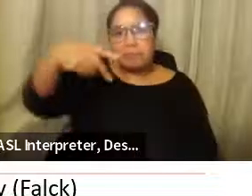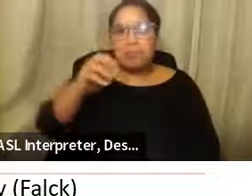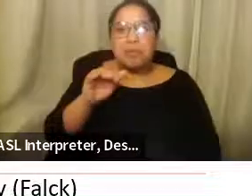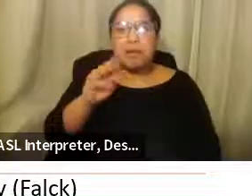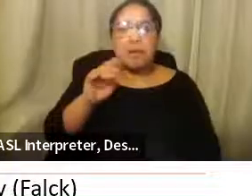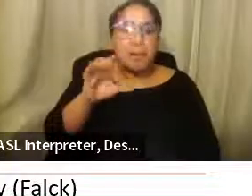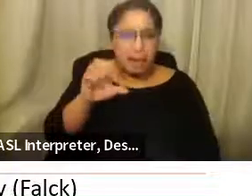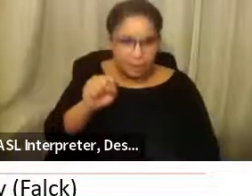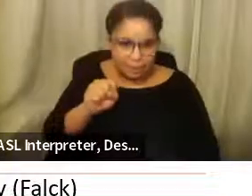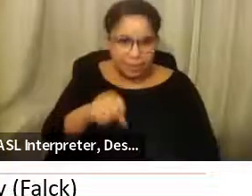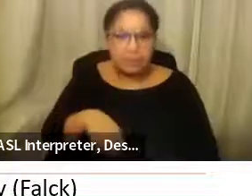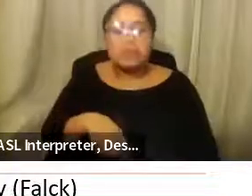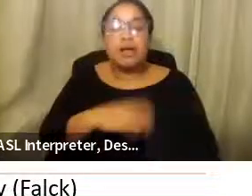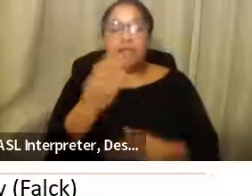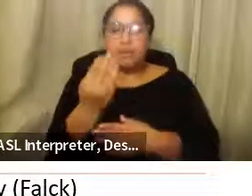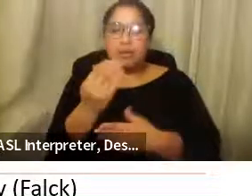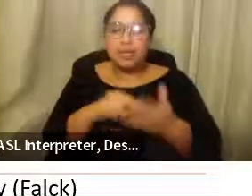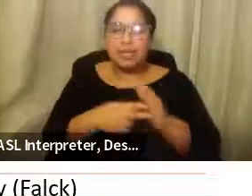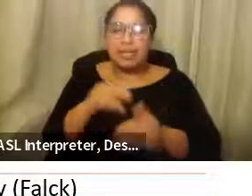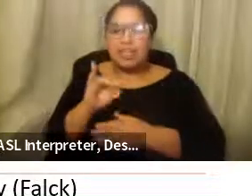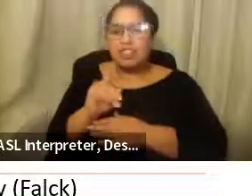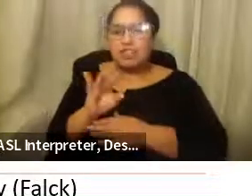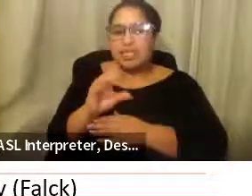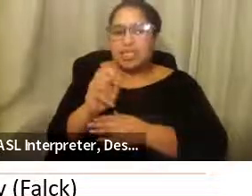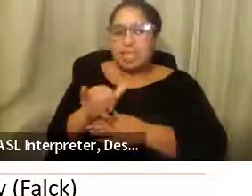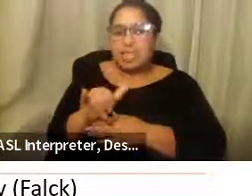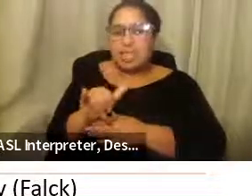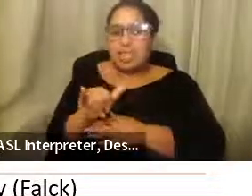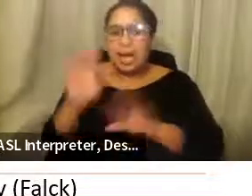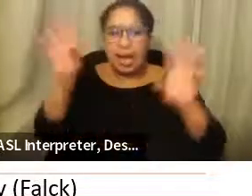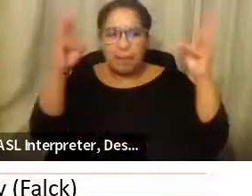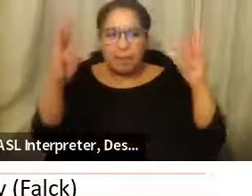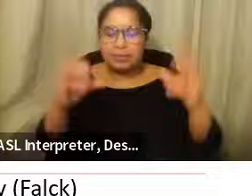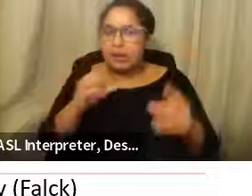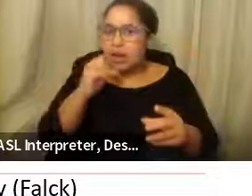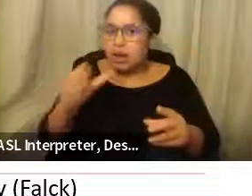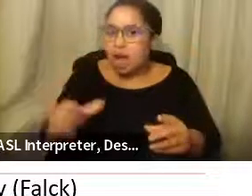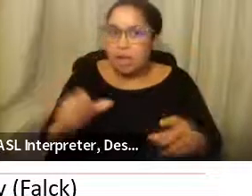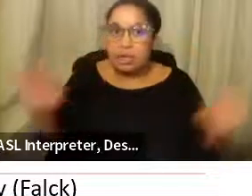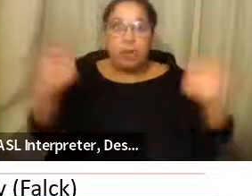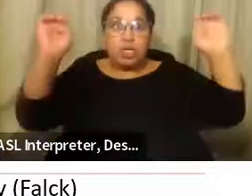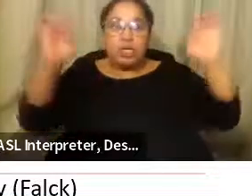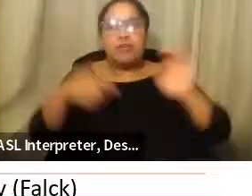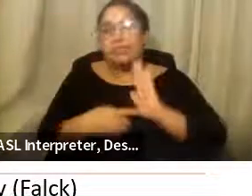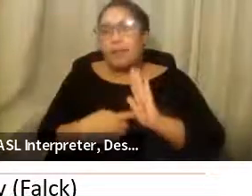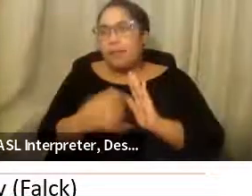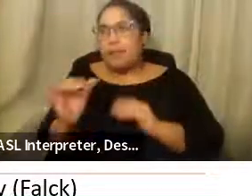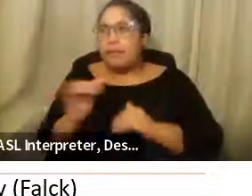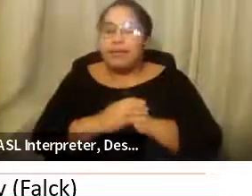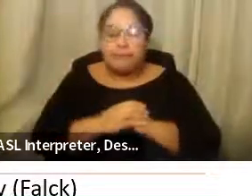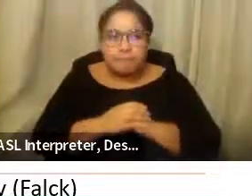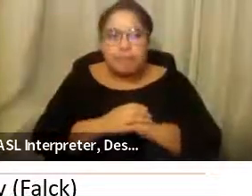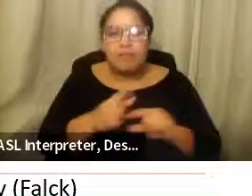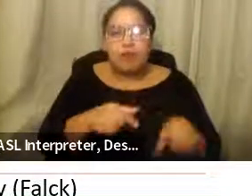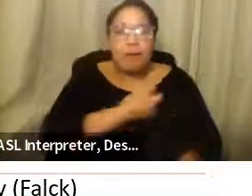about interfacility ambulance, that means non-emergency. So that would be something like taking somebody from